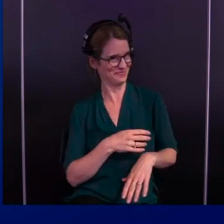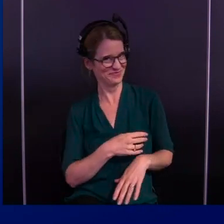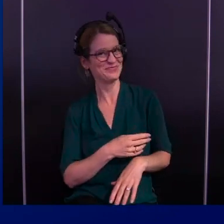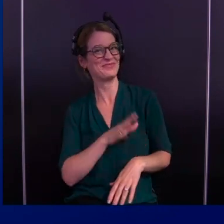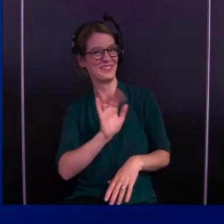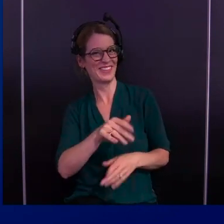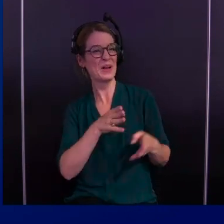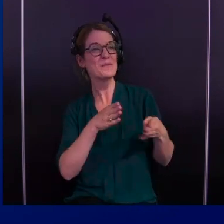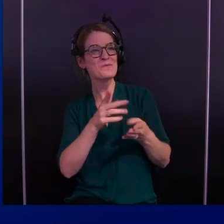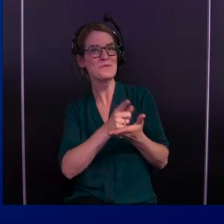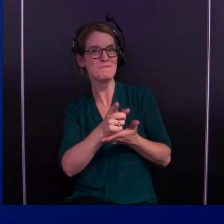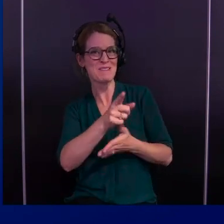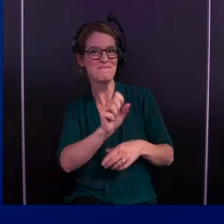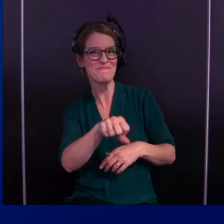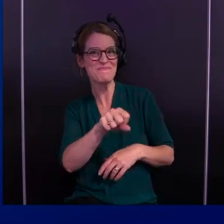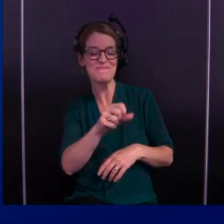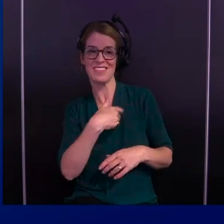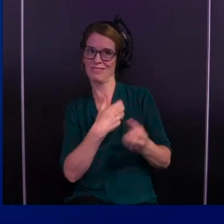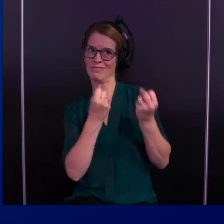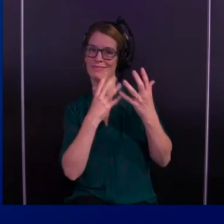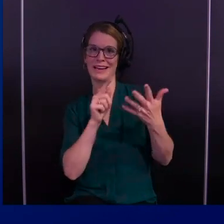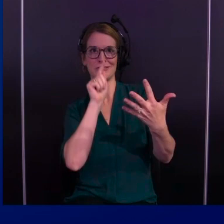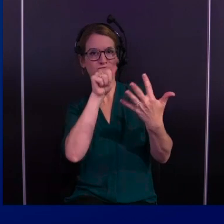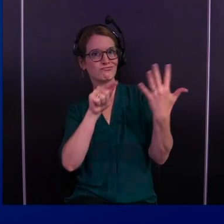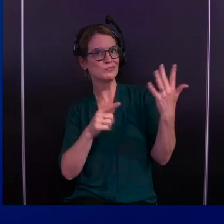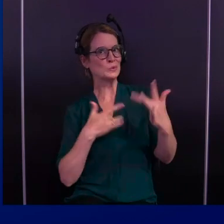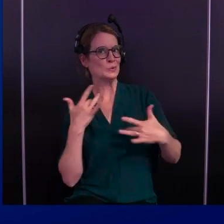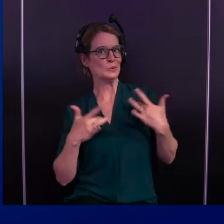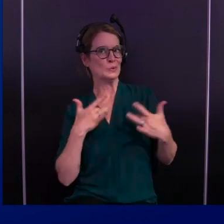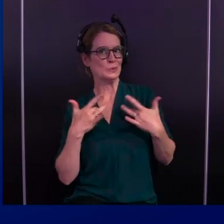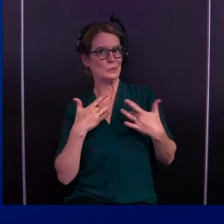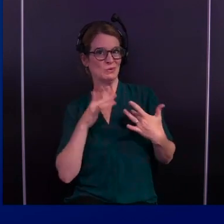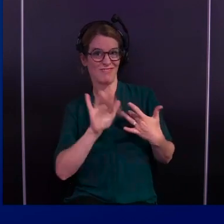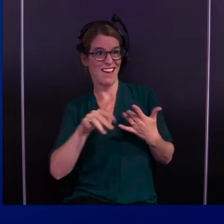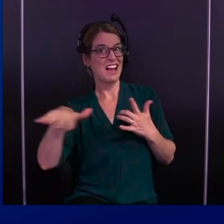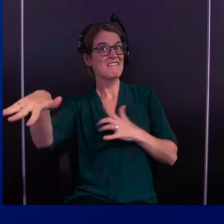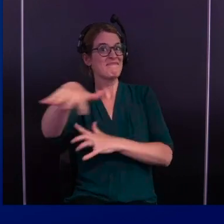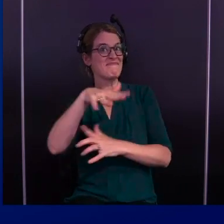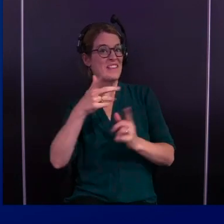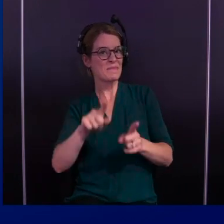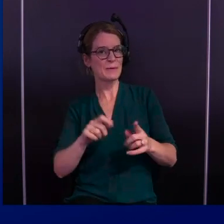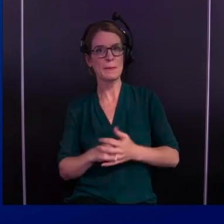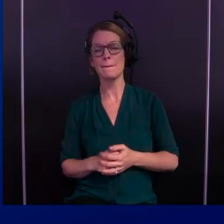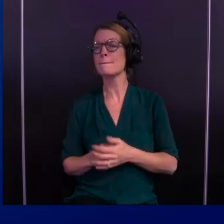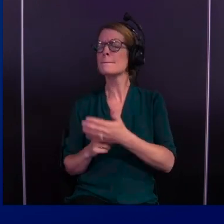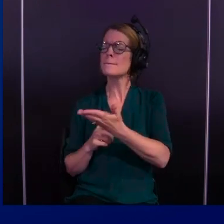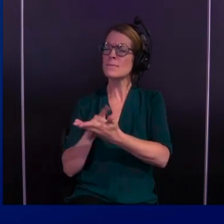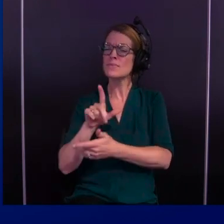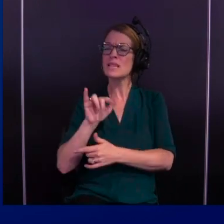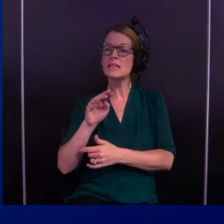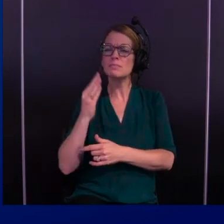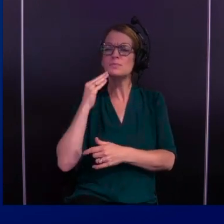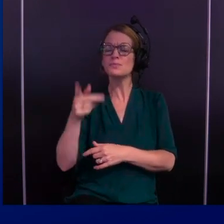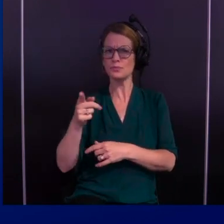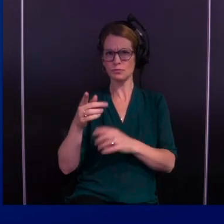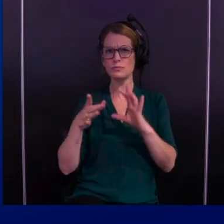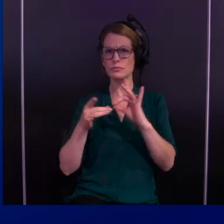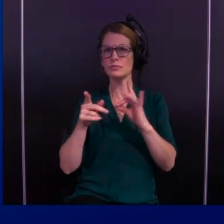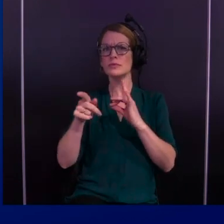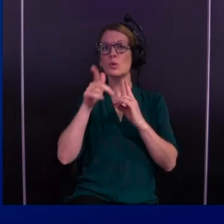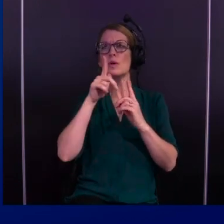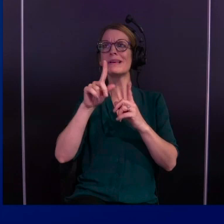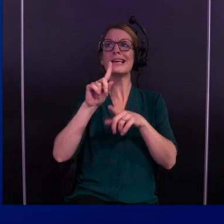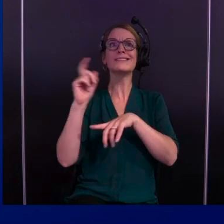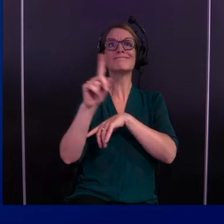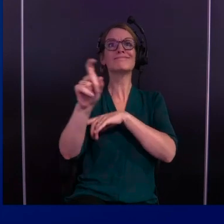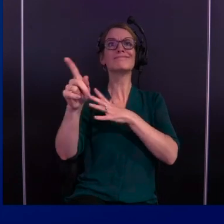Okay. you, we got a lot of exciting things on the roadmap. That is one of those exciting things that's out there. Now, and Liam, I know you said that you're going to be running around Reinforce over